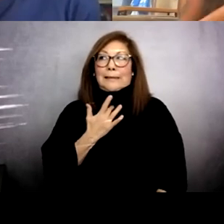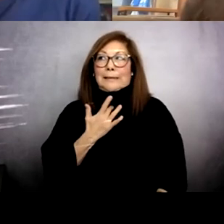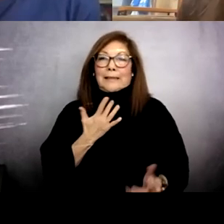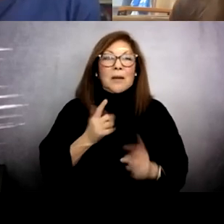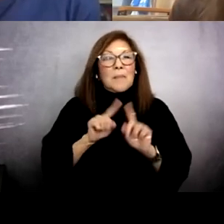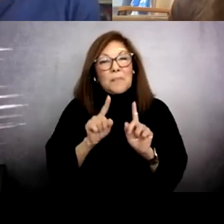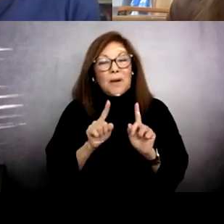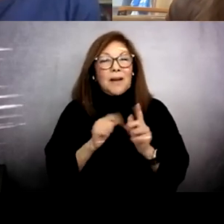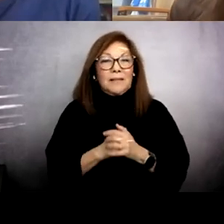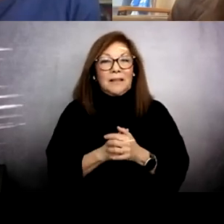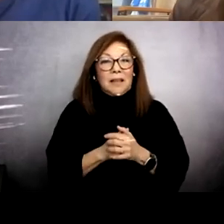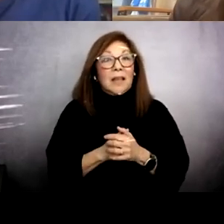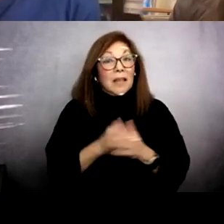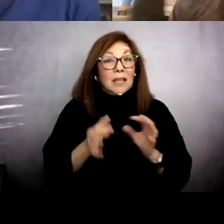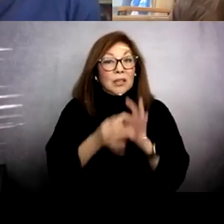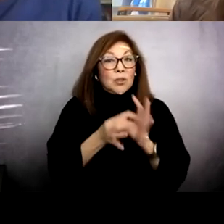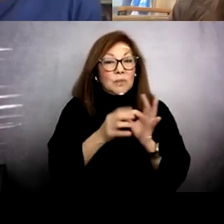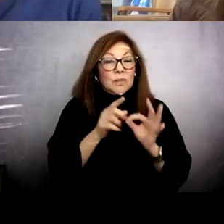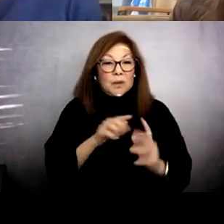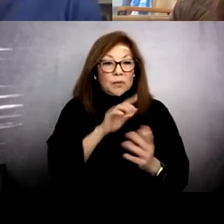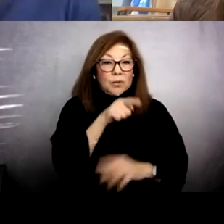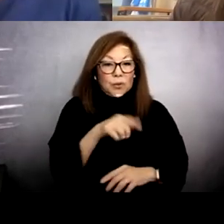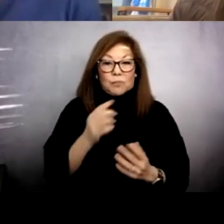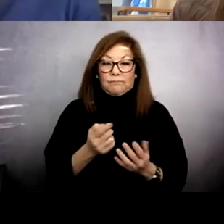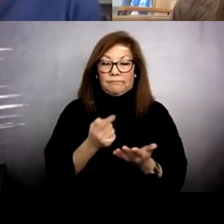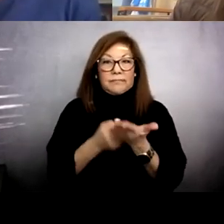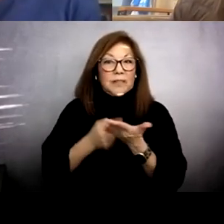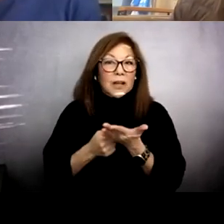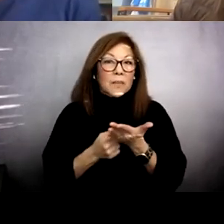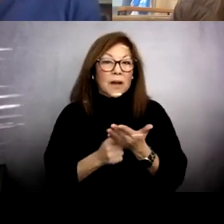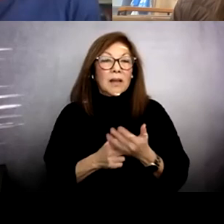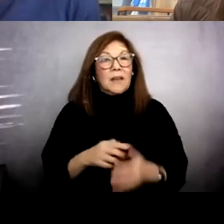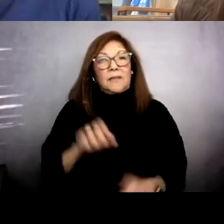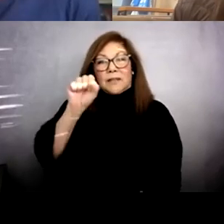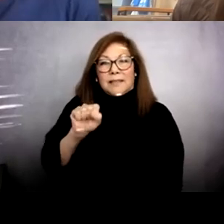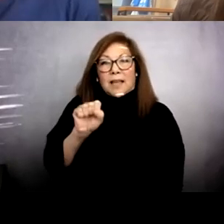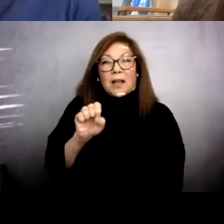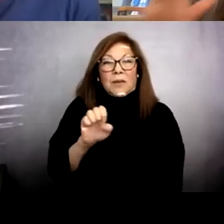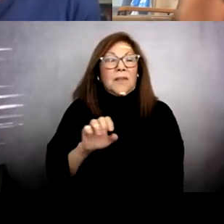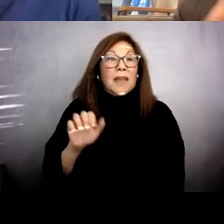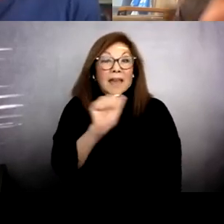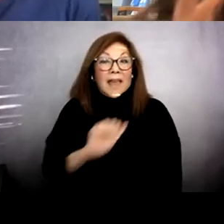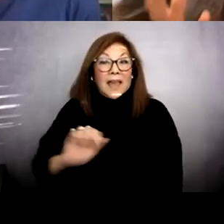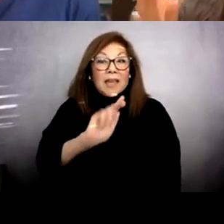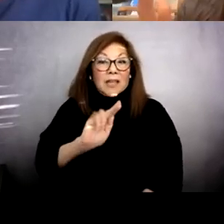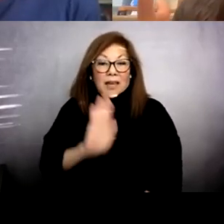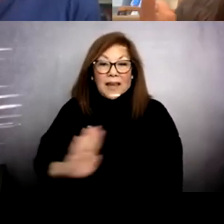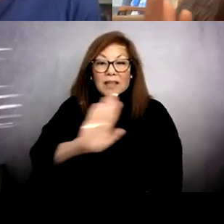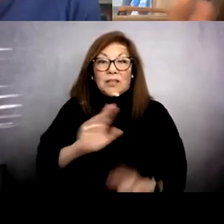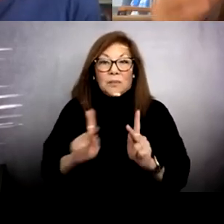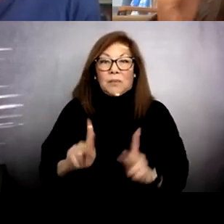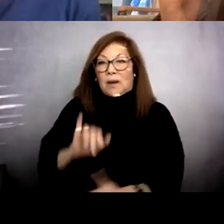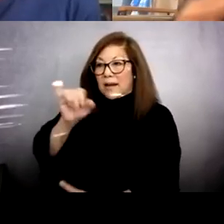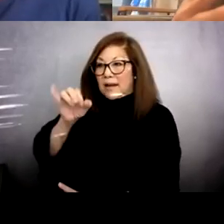think in terms of a lot of the things you touched on, especially for South Asians, it's so funny because Jafreen also